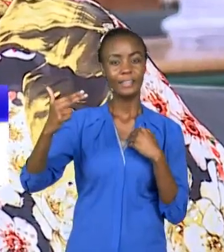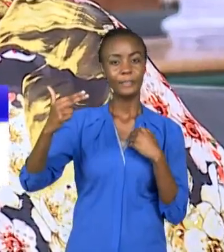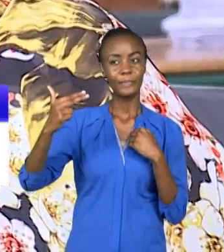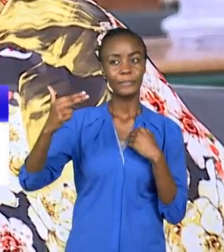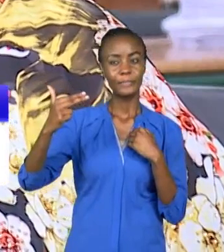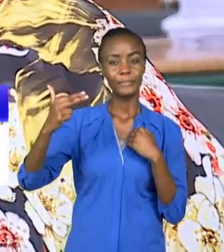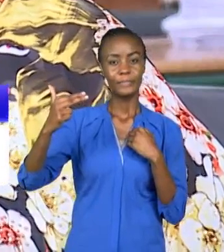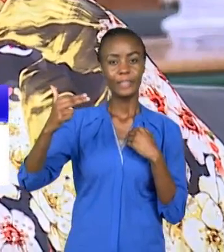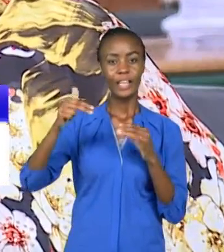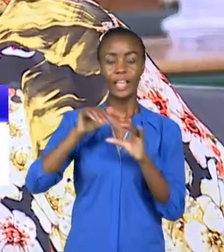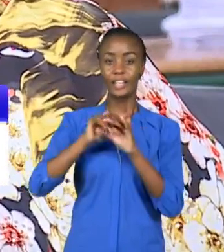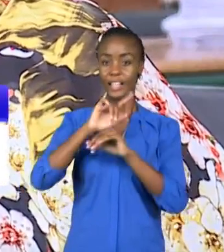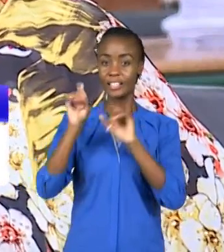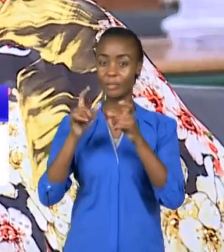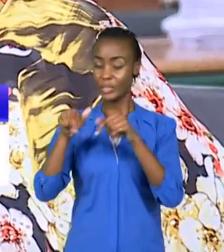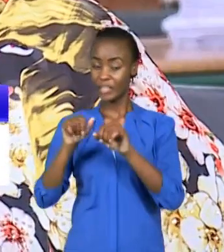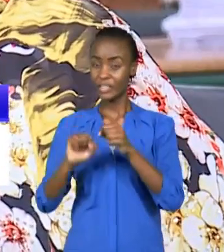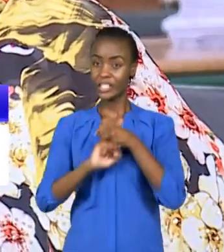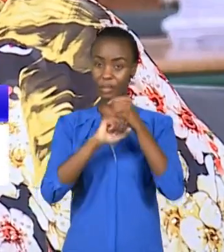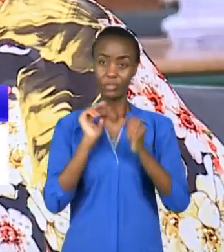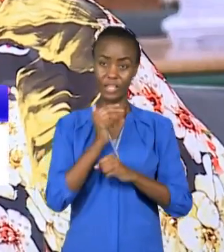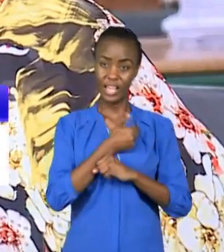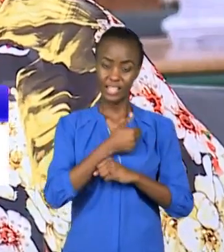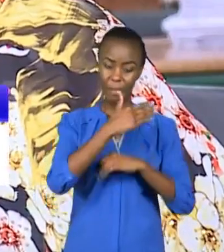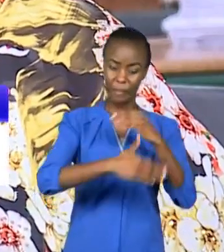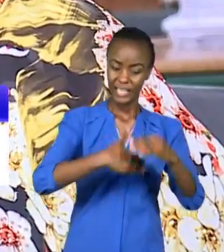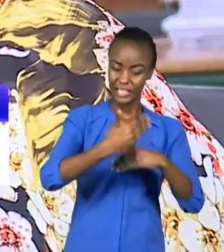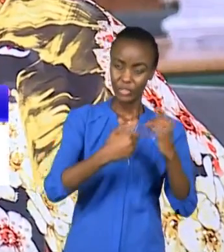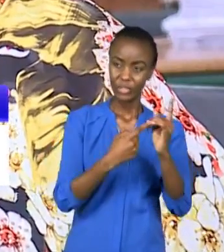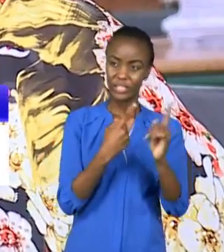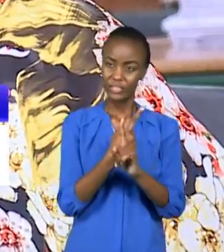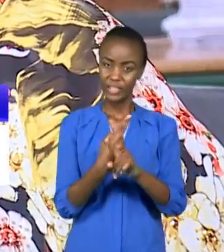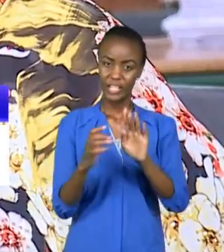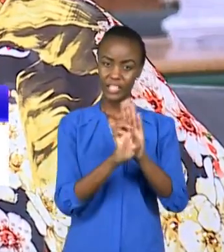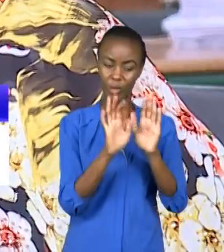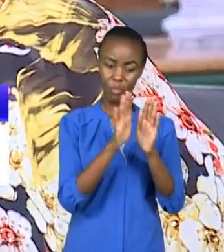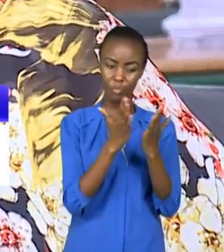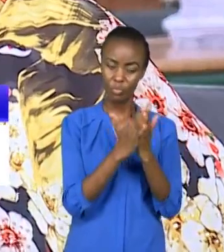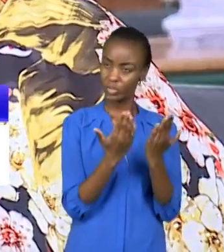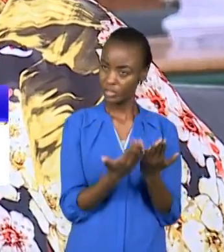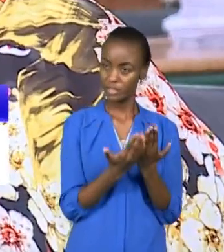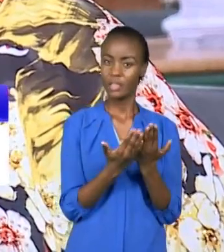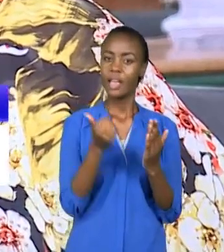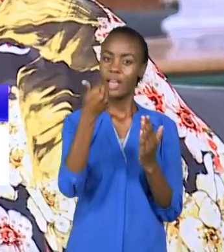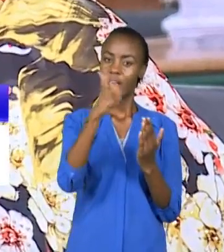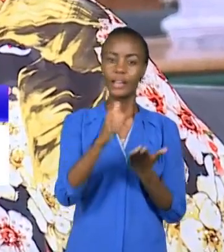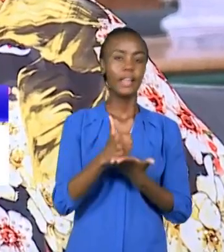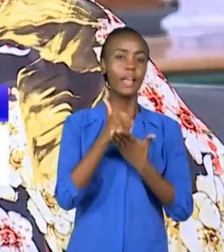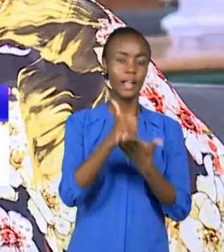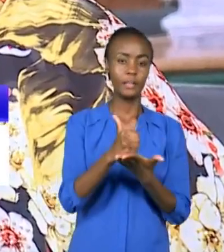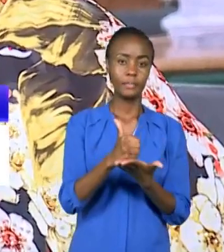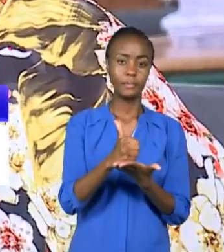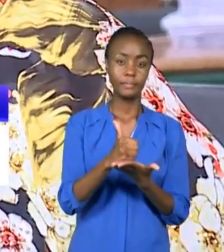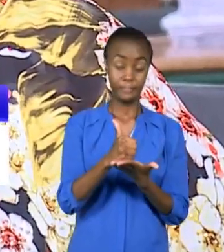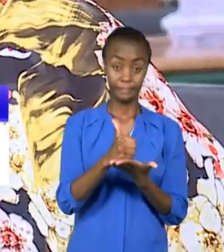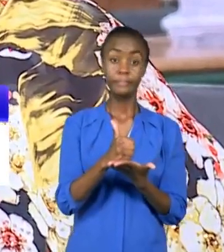has always supported us in terms of materials, anything that you want, the books, any assistance that you want